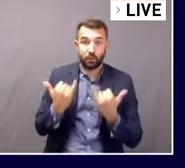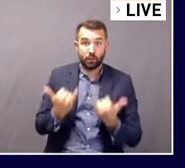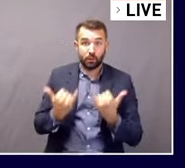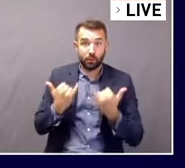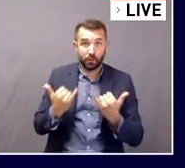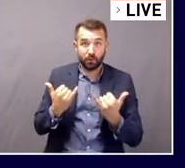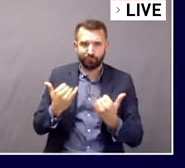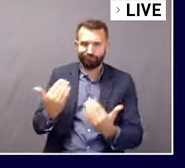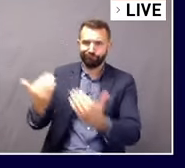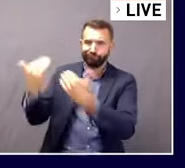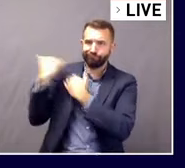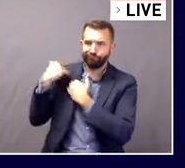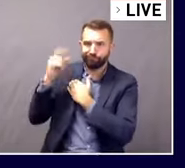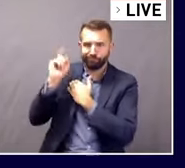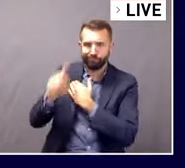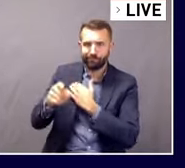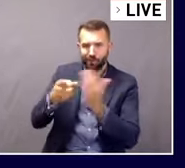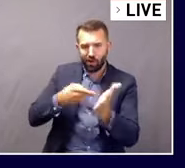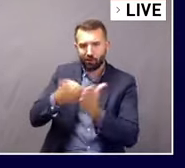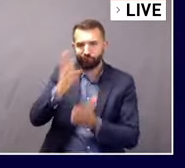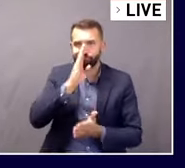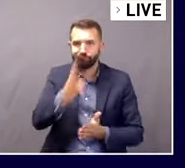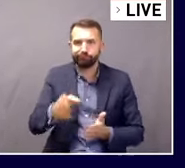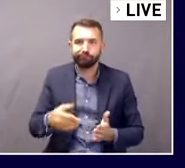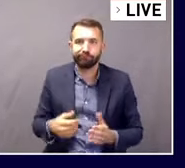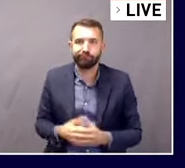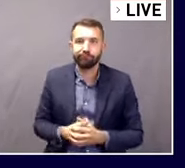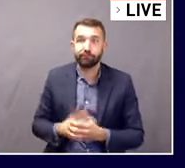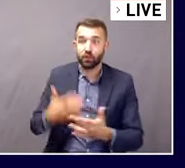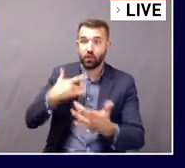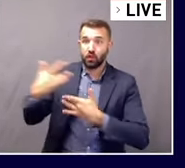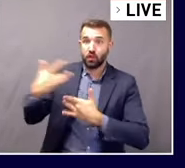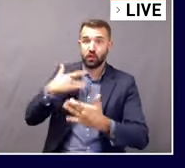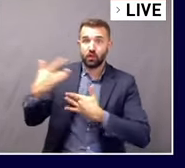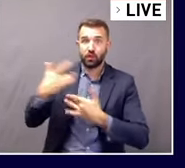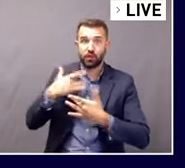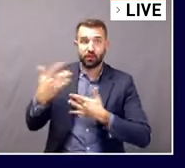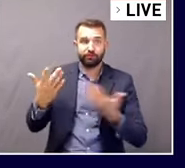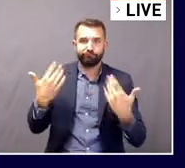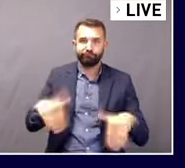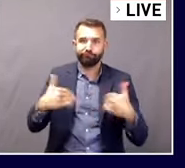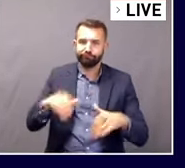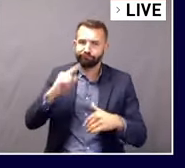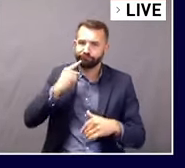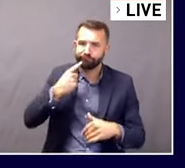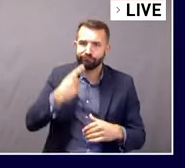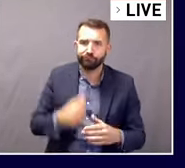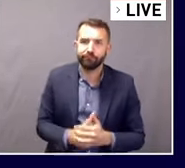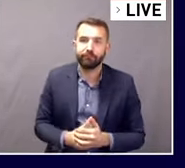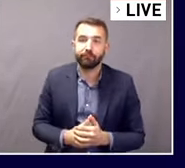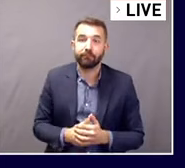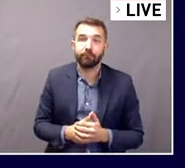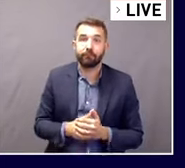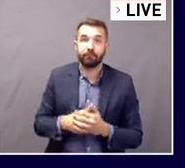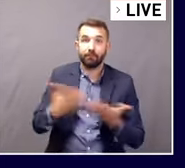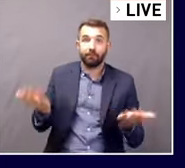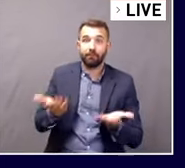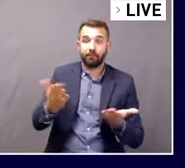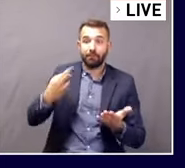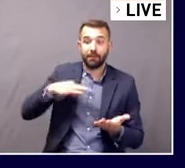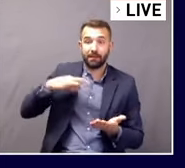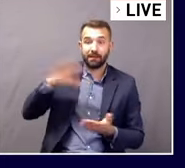everybody. The bottom line is that I am concerned about where we are. Maine CDC is concerned about where we